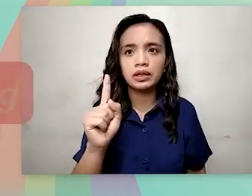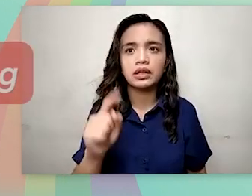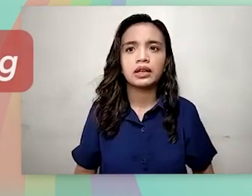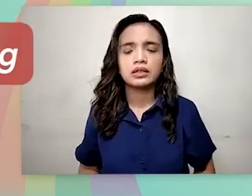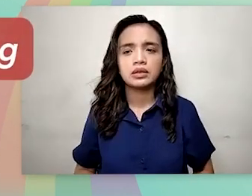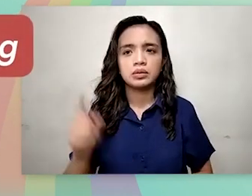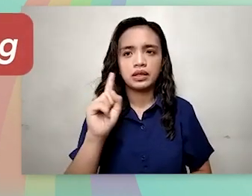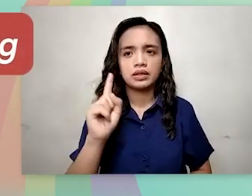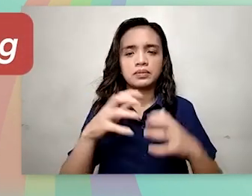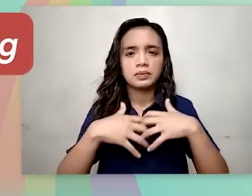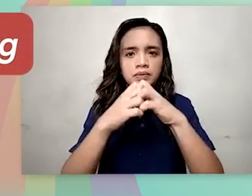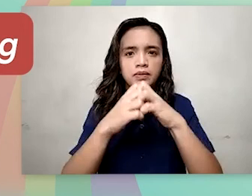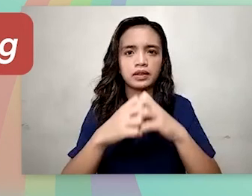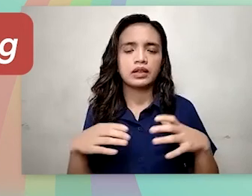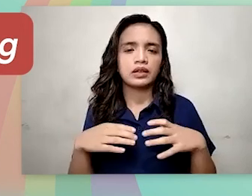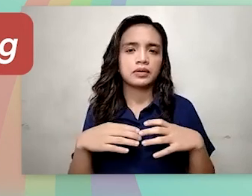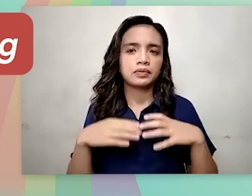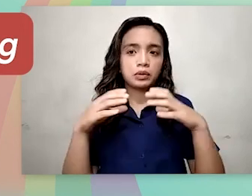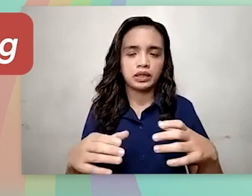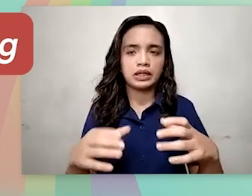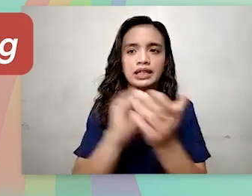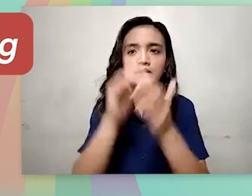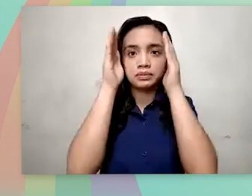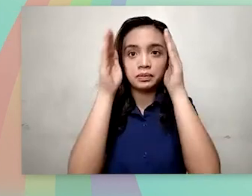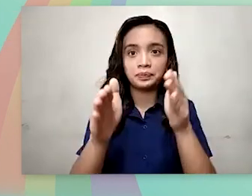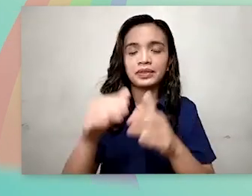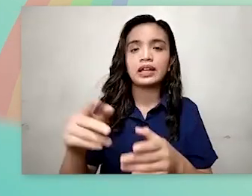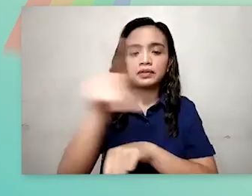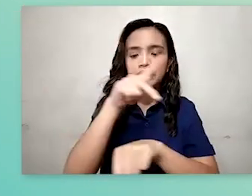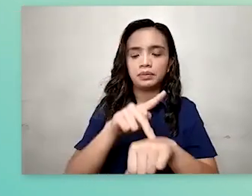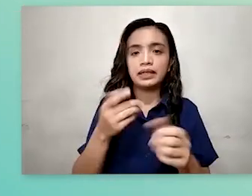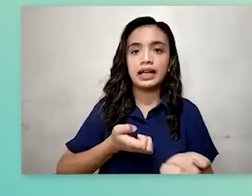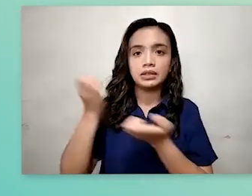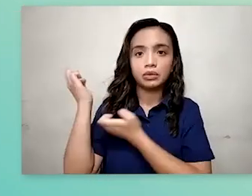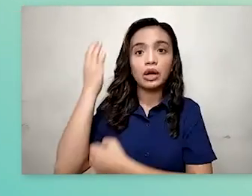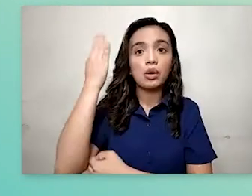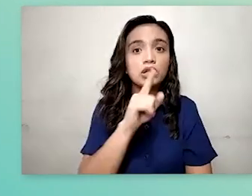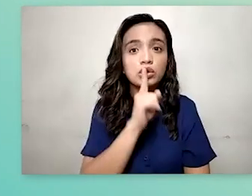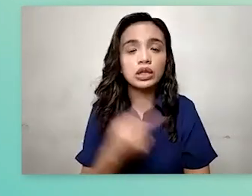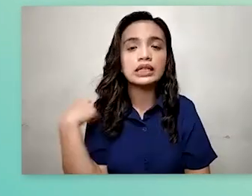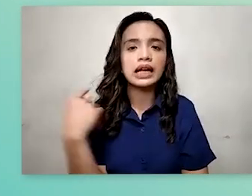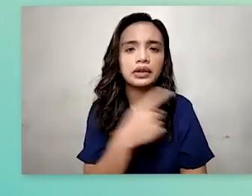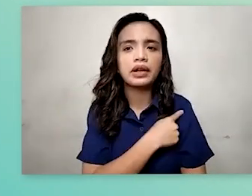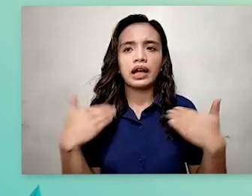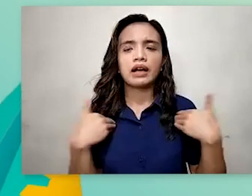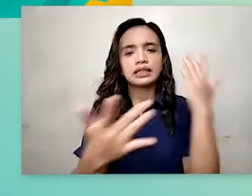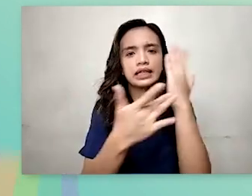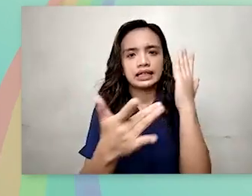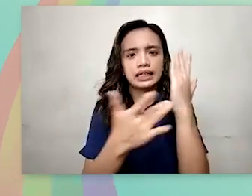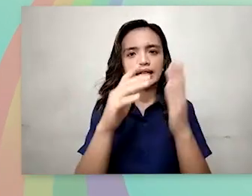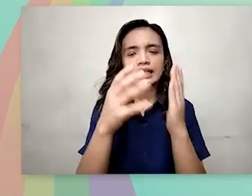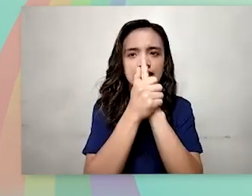we're able to deliver and commit to capacity building, which was also one of the focuses of PhilExport, no, making